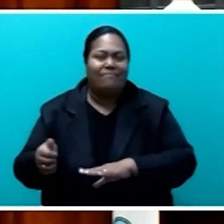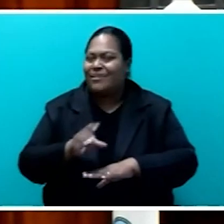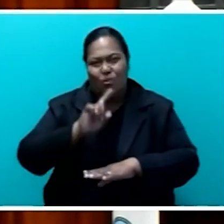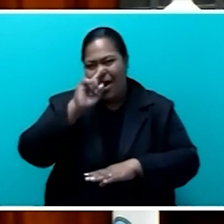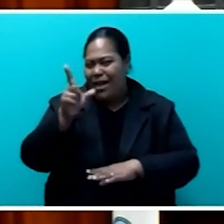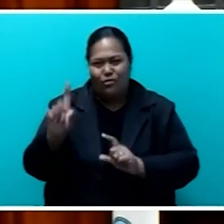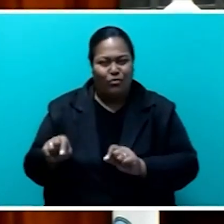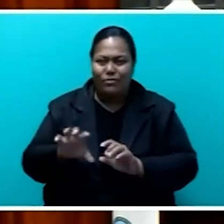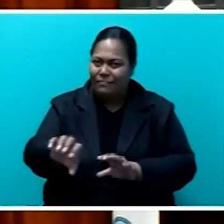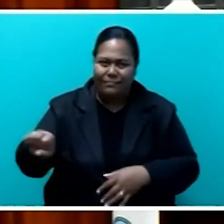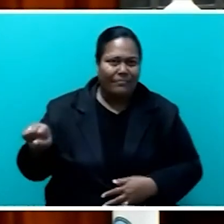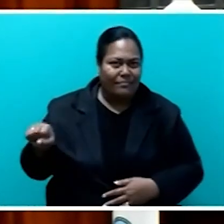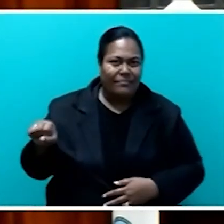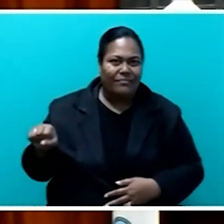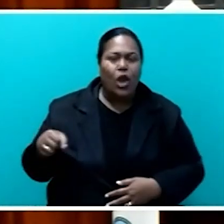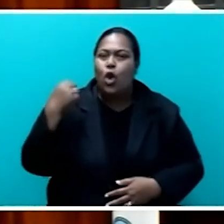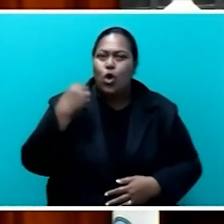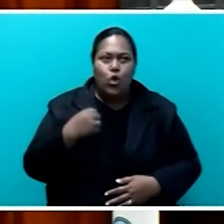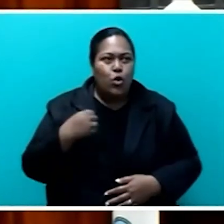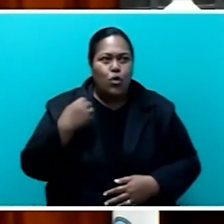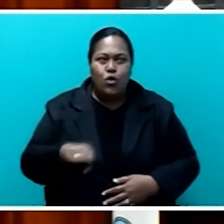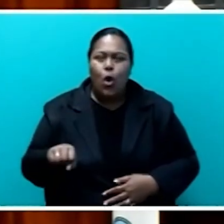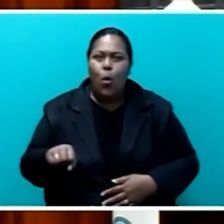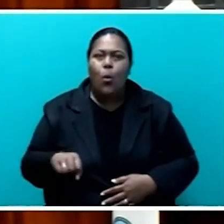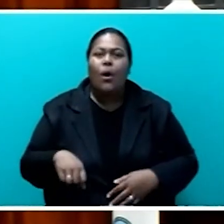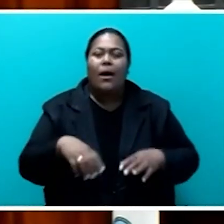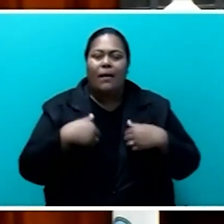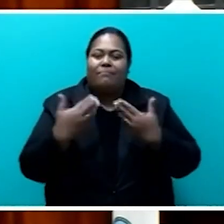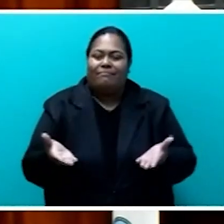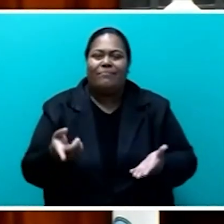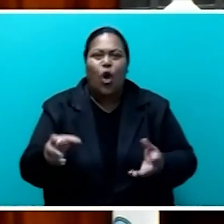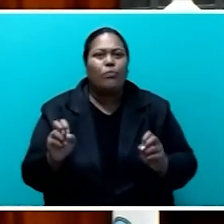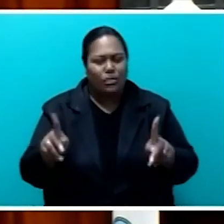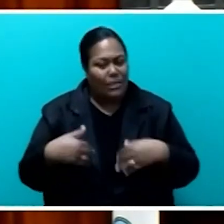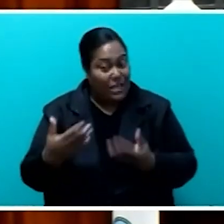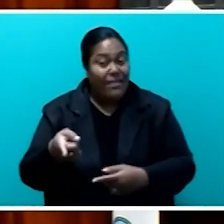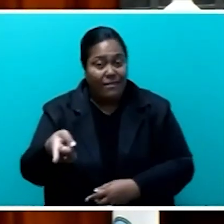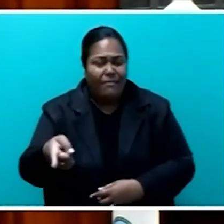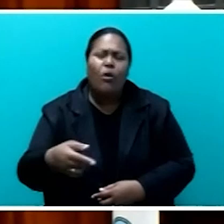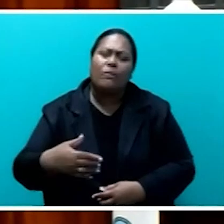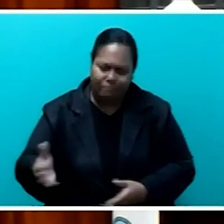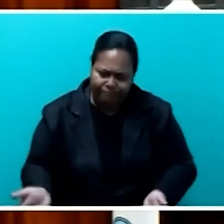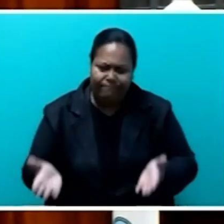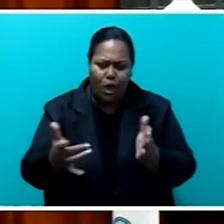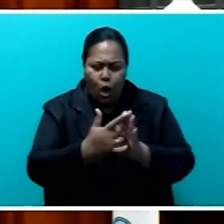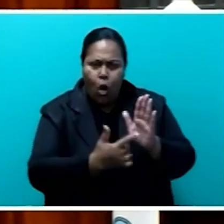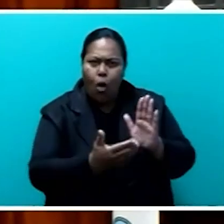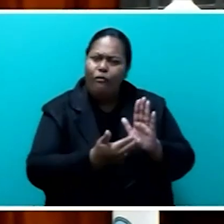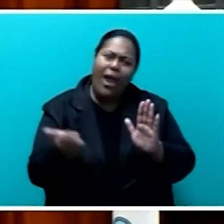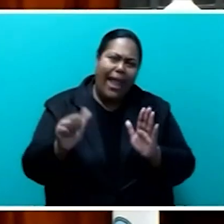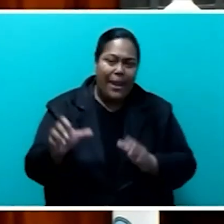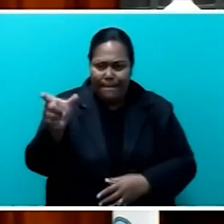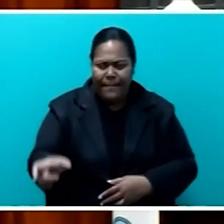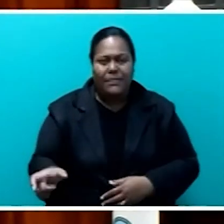and B, no immunities can lawfully be granted under any law to any person in respect of actions